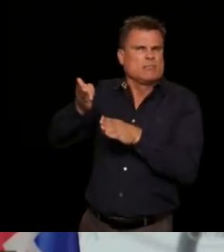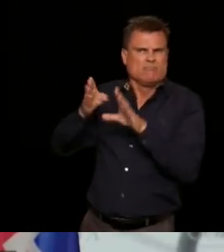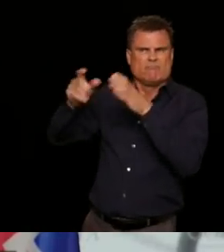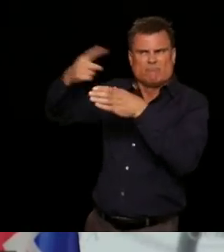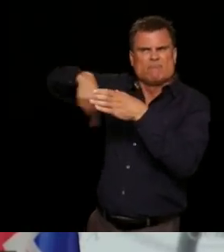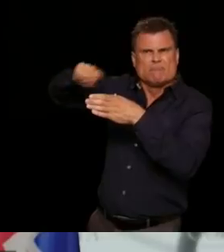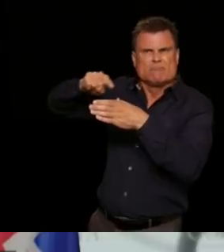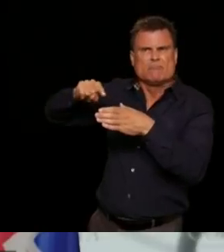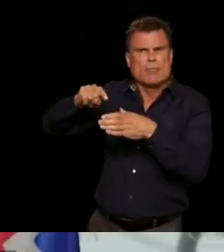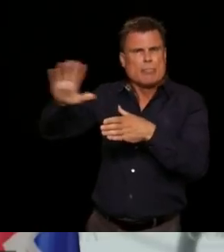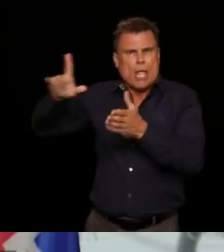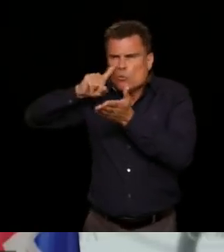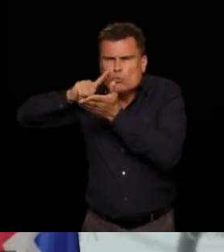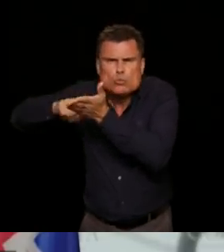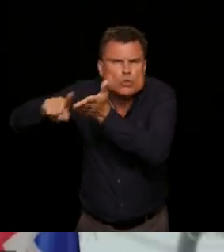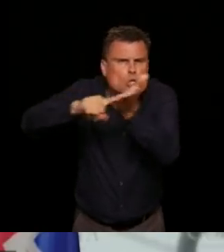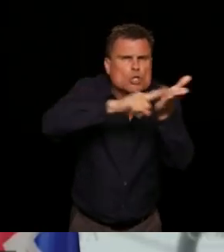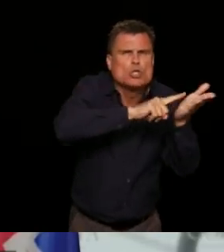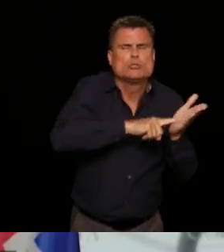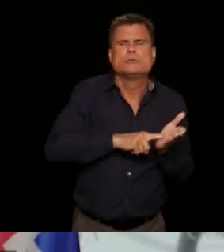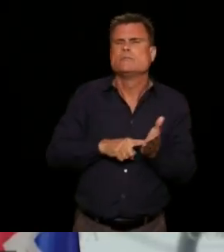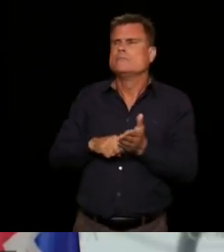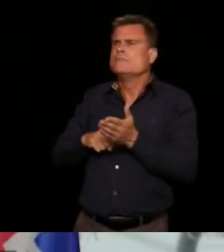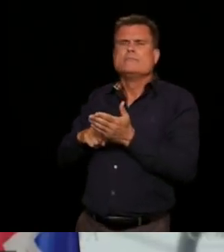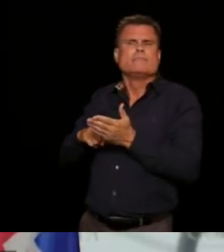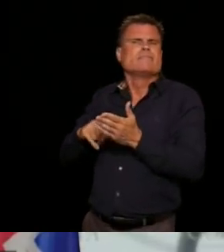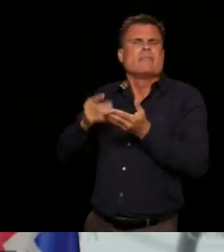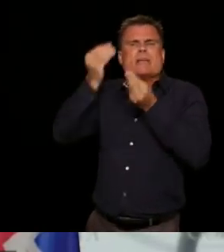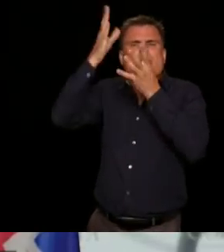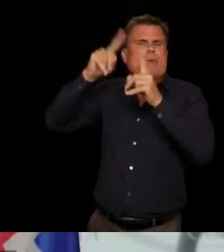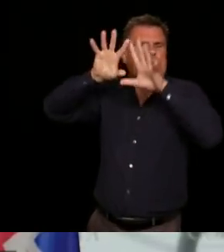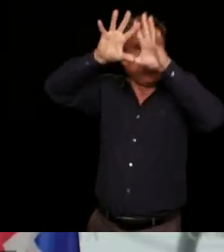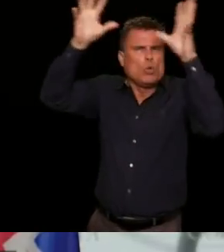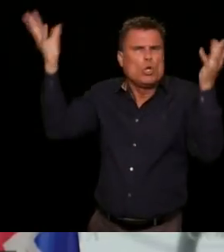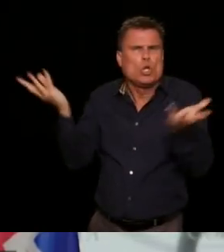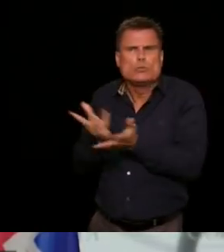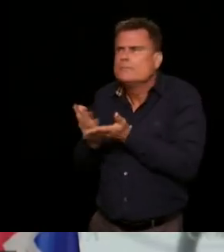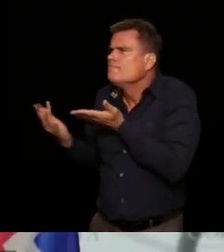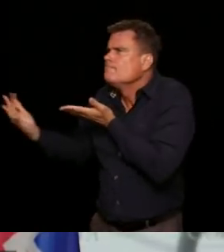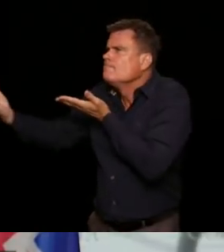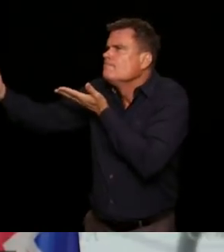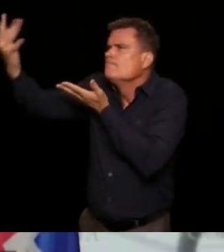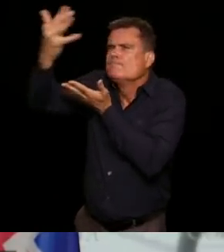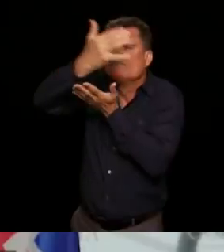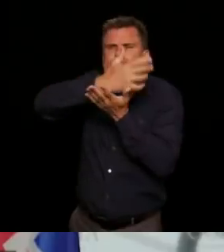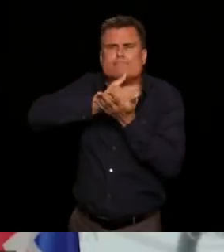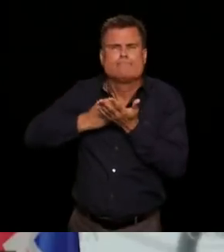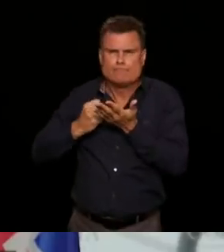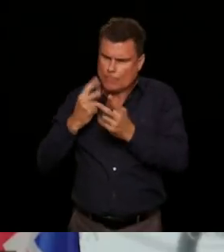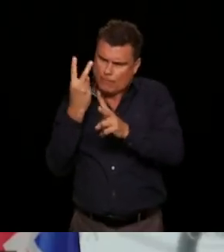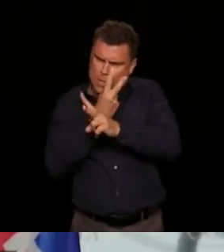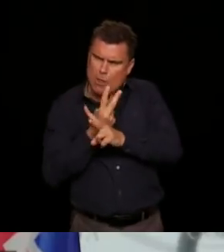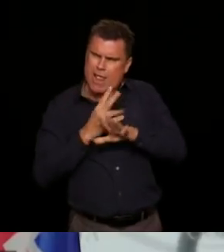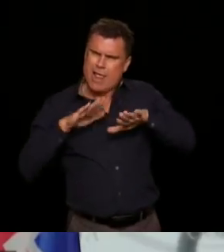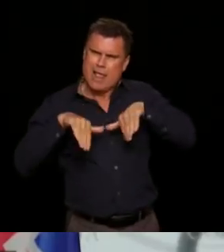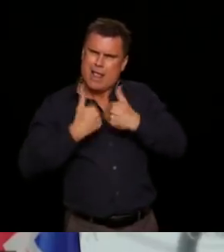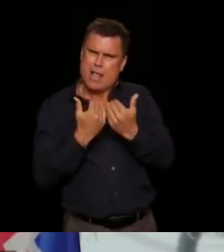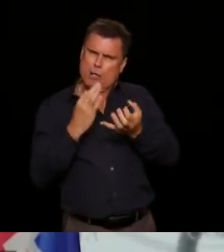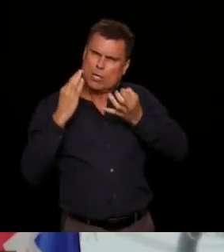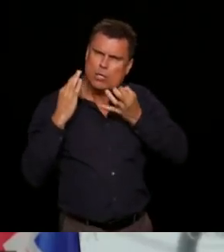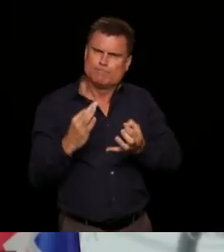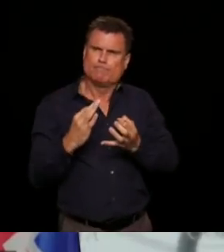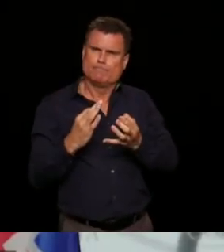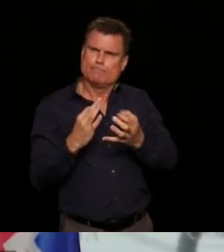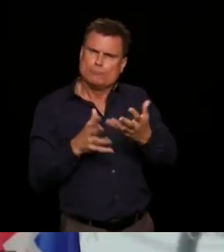are they doing their own research, they're constantly reviewing research and data from both around the world, but also our local experience to bring